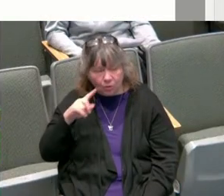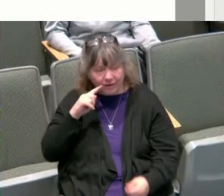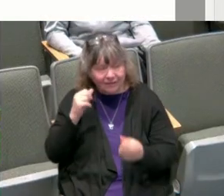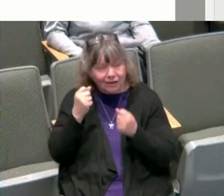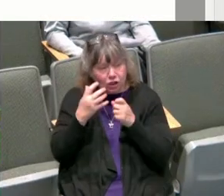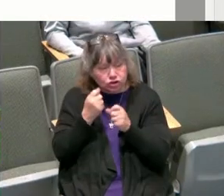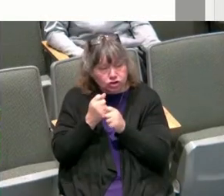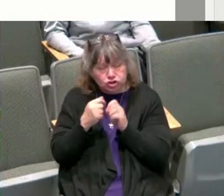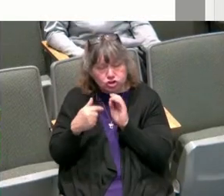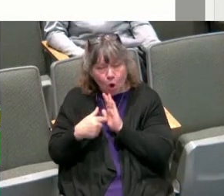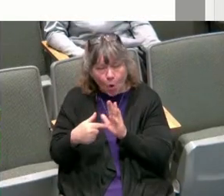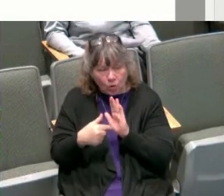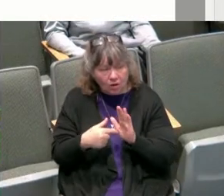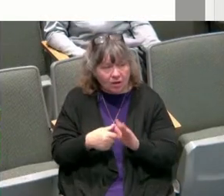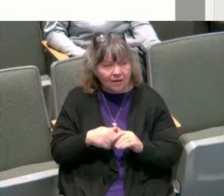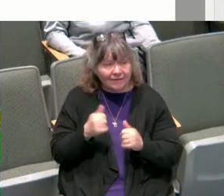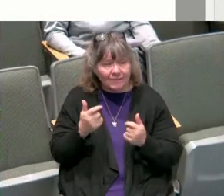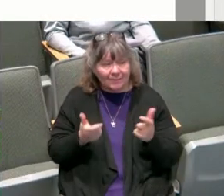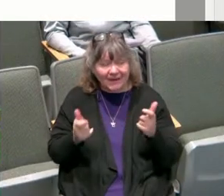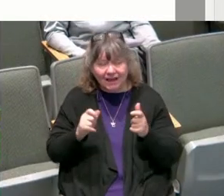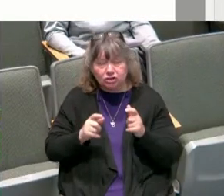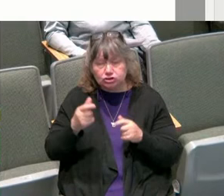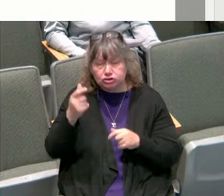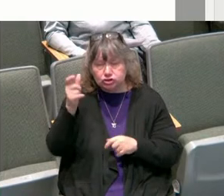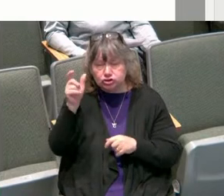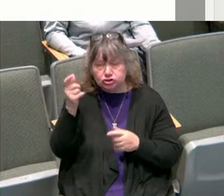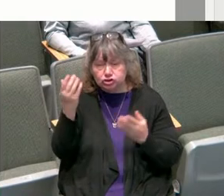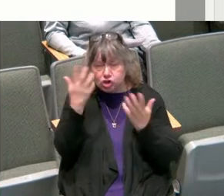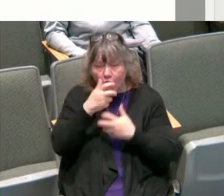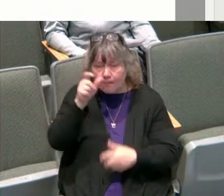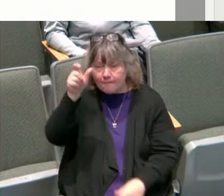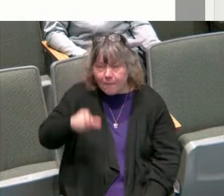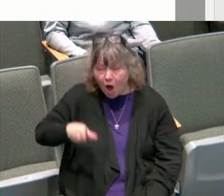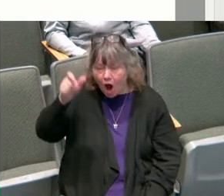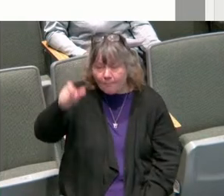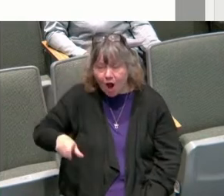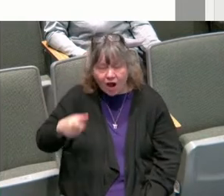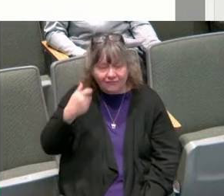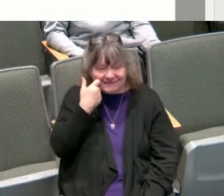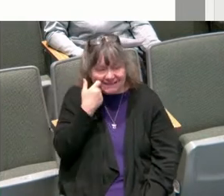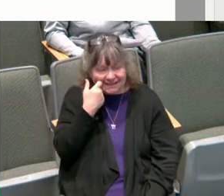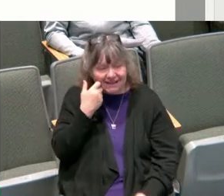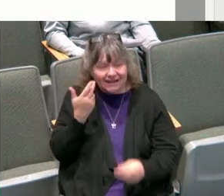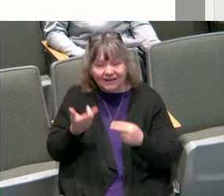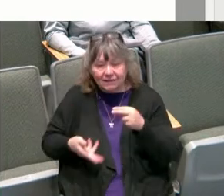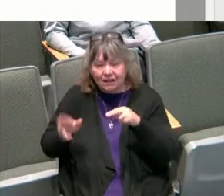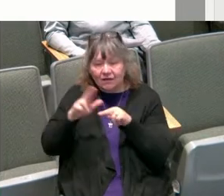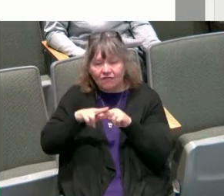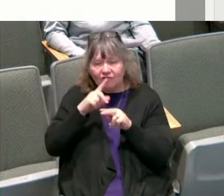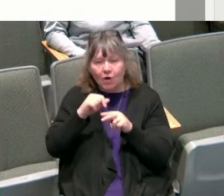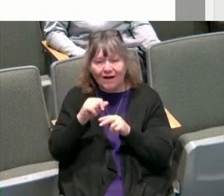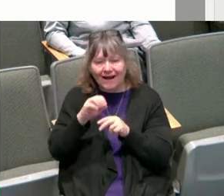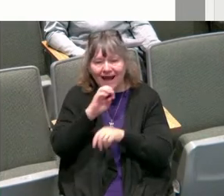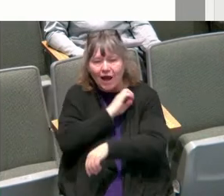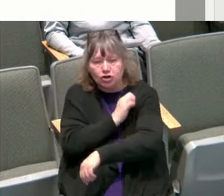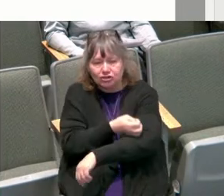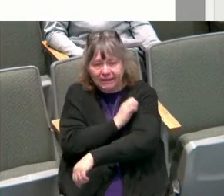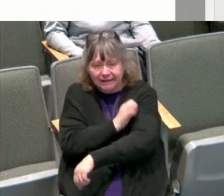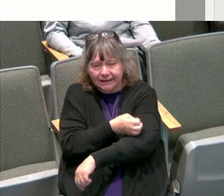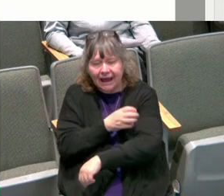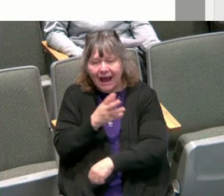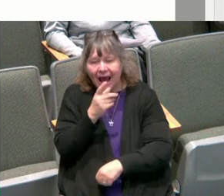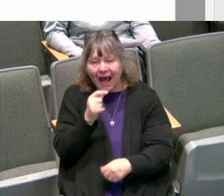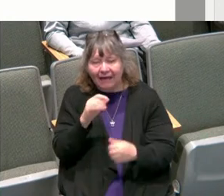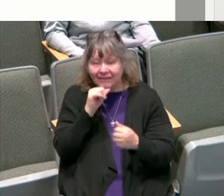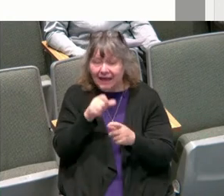shown the big jump in the darker bar on the chart over the last two years reflects the large jump in Energy prices and the impacts